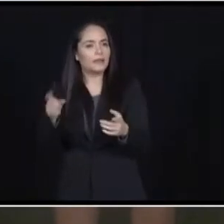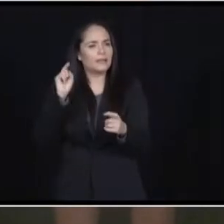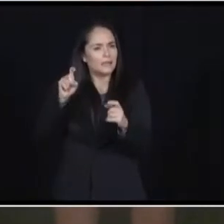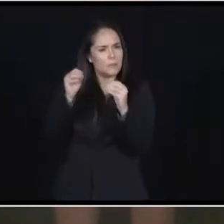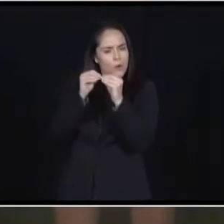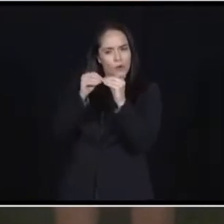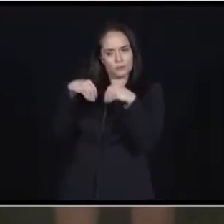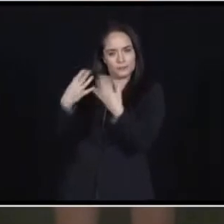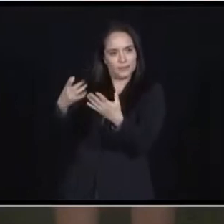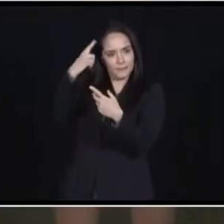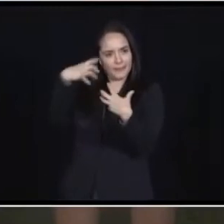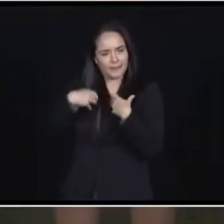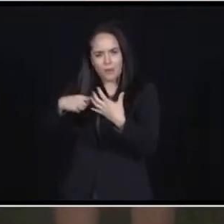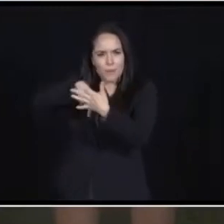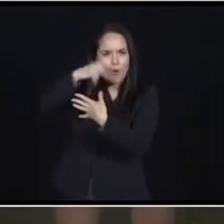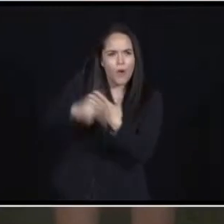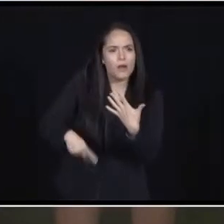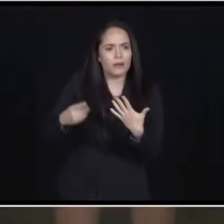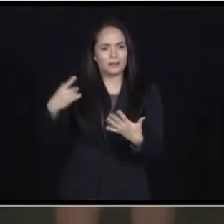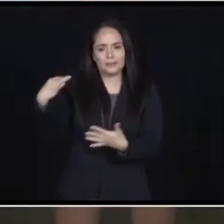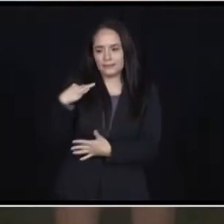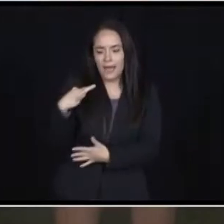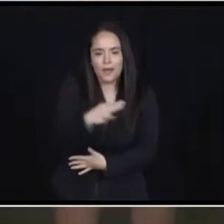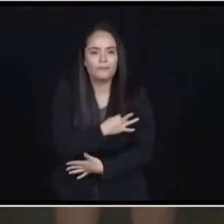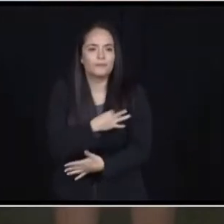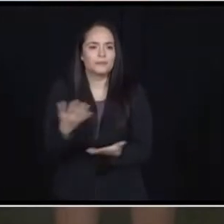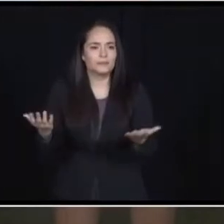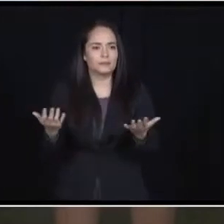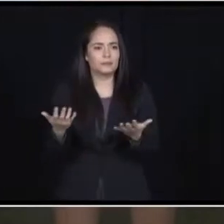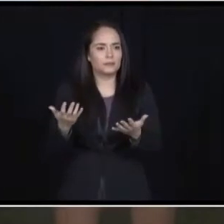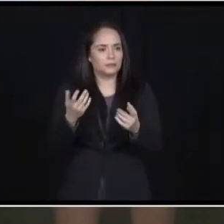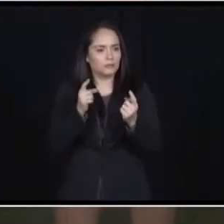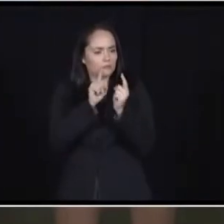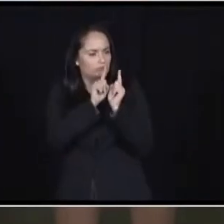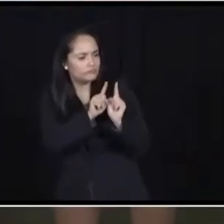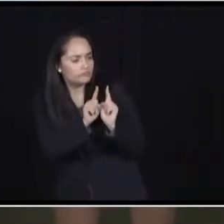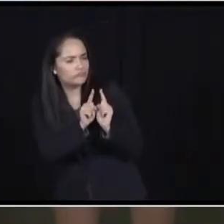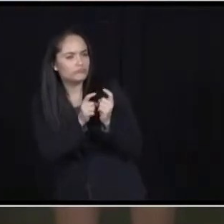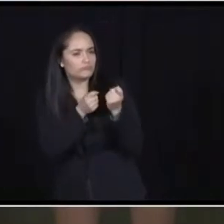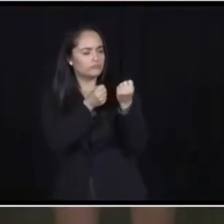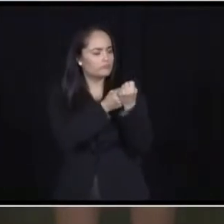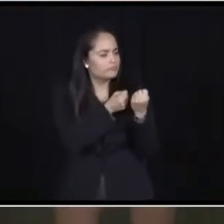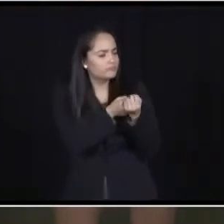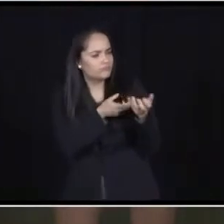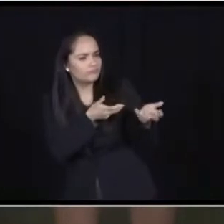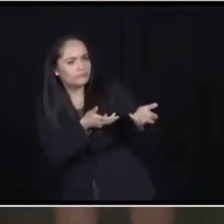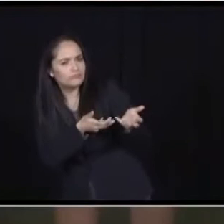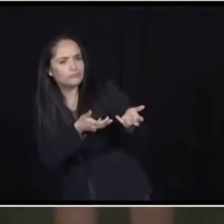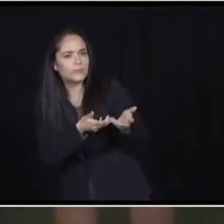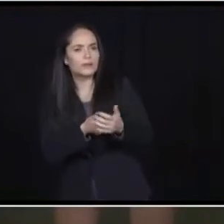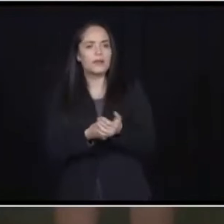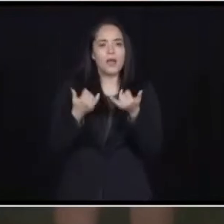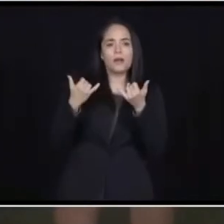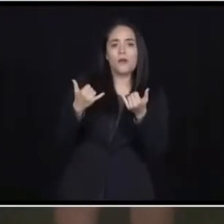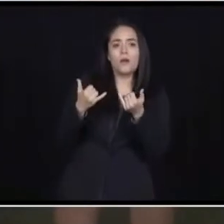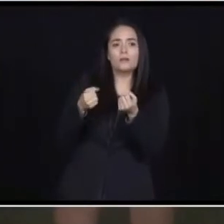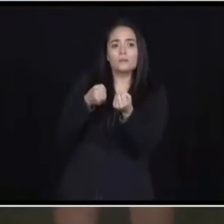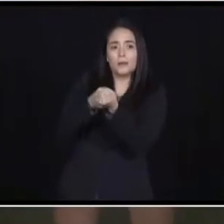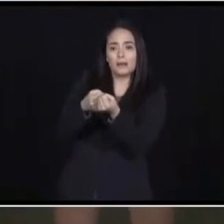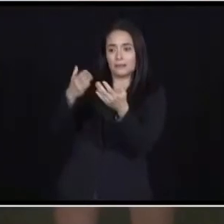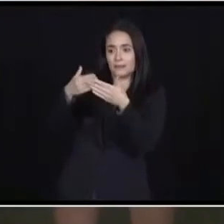their environment by offering peer-led support. In addition to supporting our frontline workers, these programs help to reduce